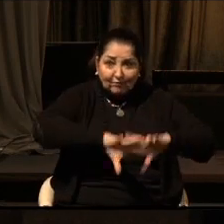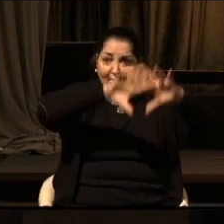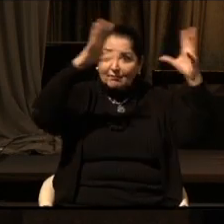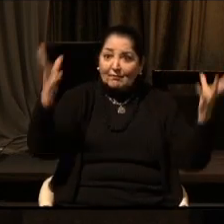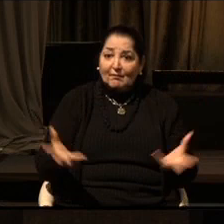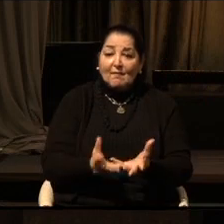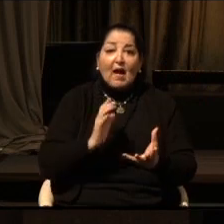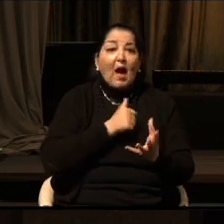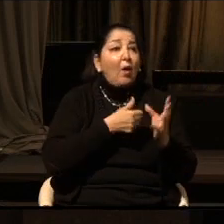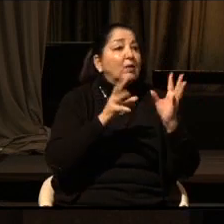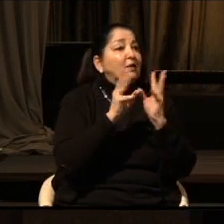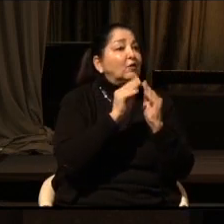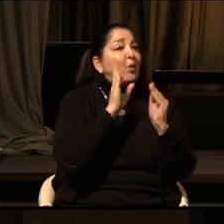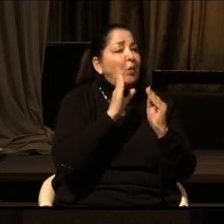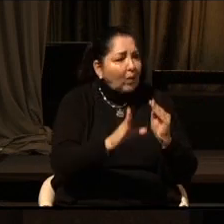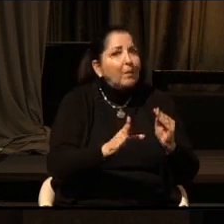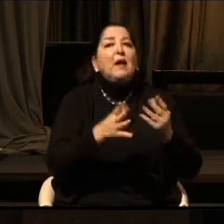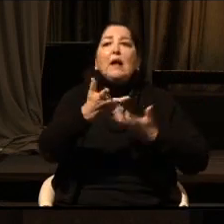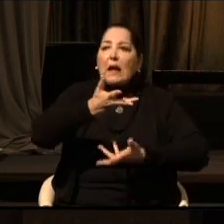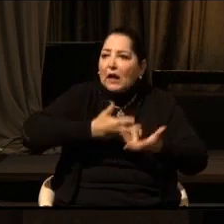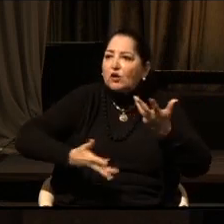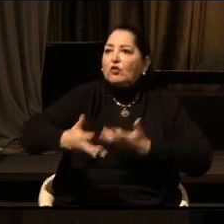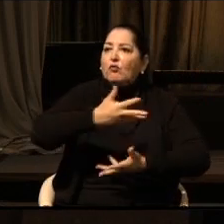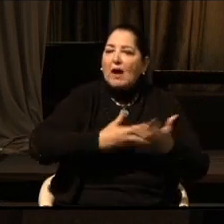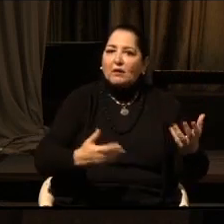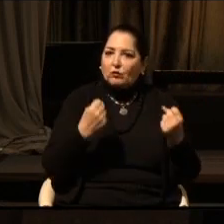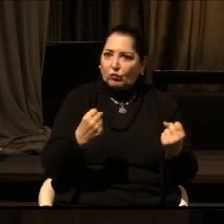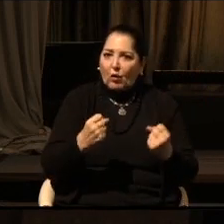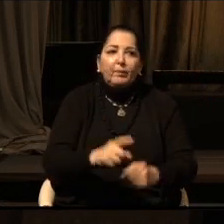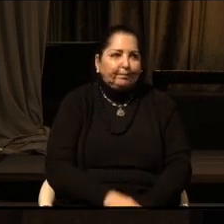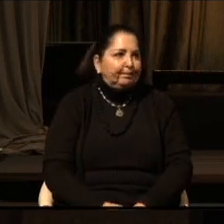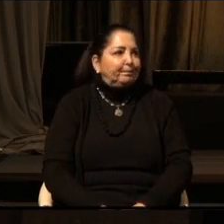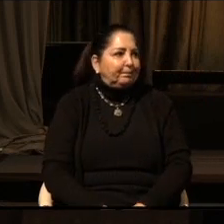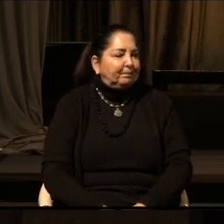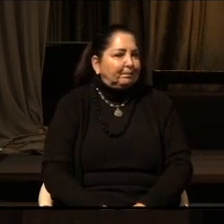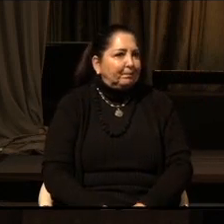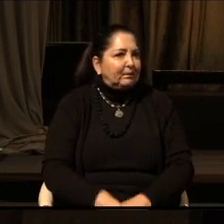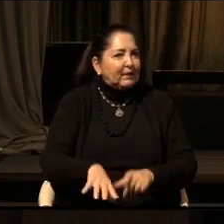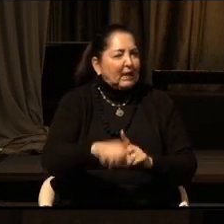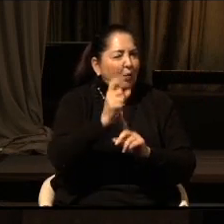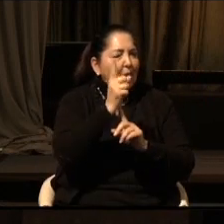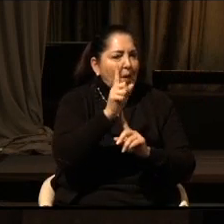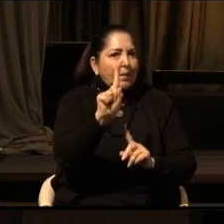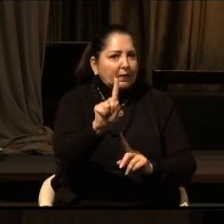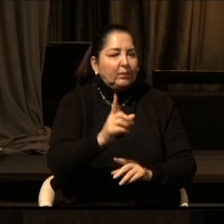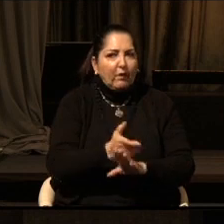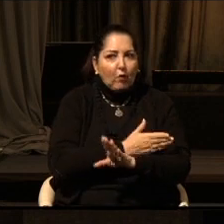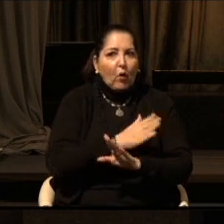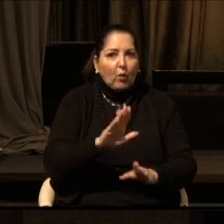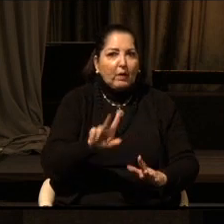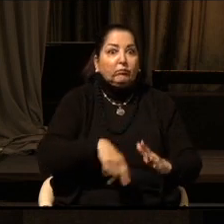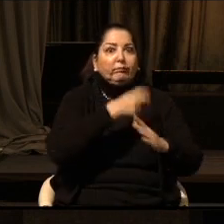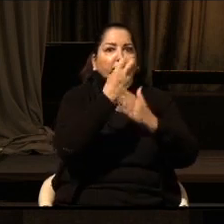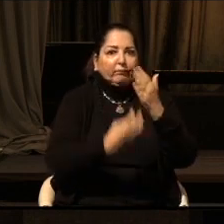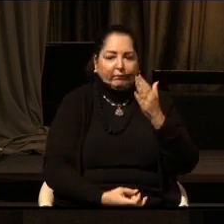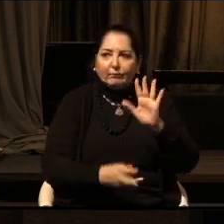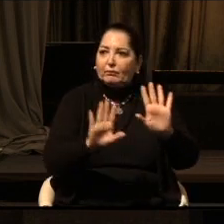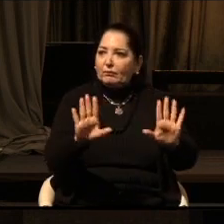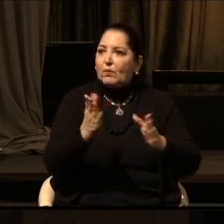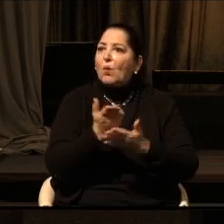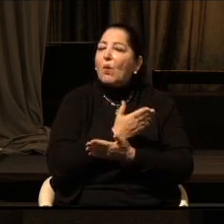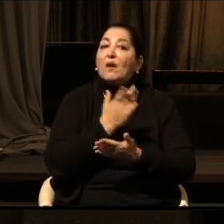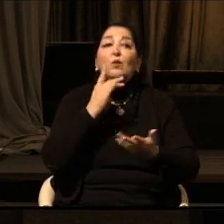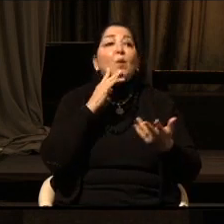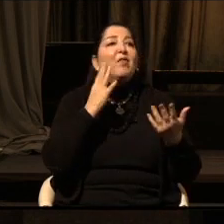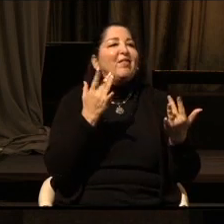session. Let's take a moment now, before we dive into our provocations, to thank